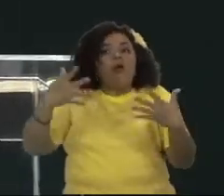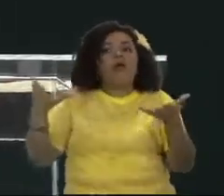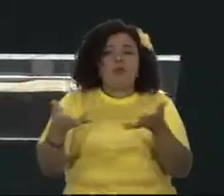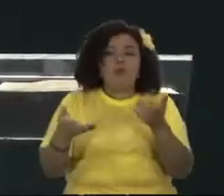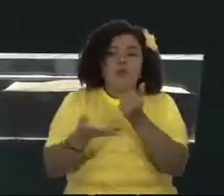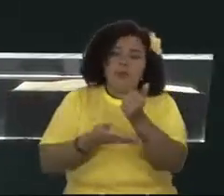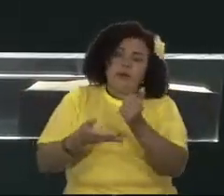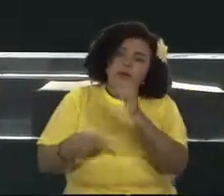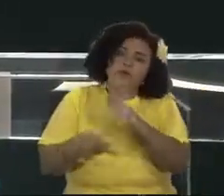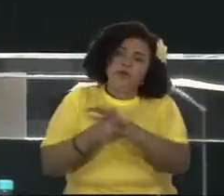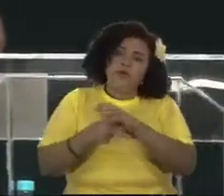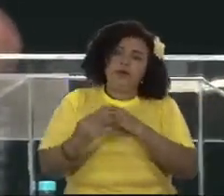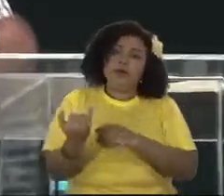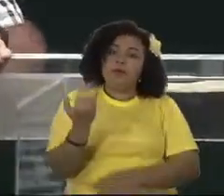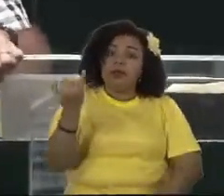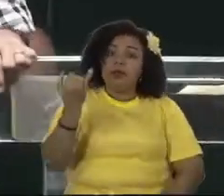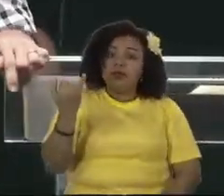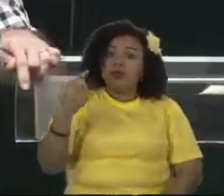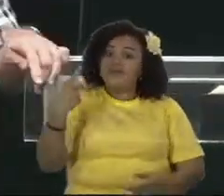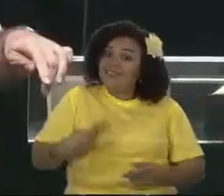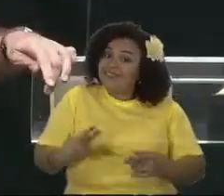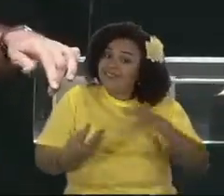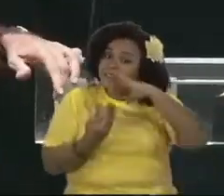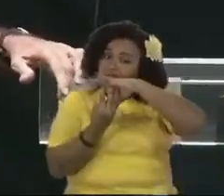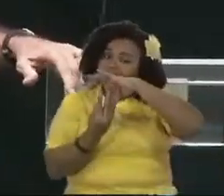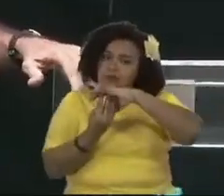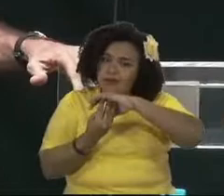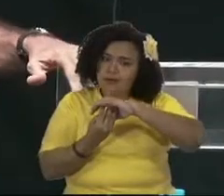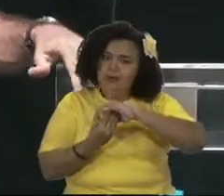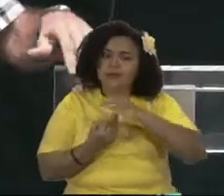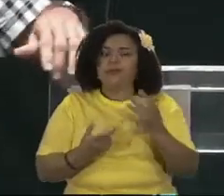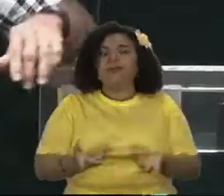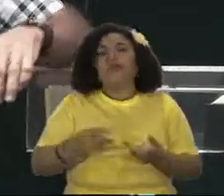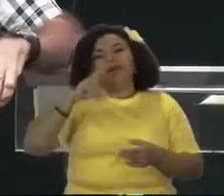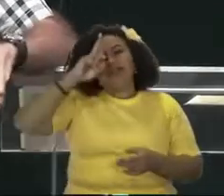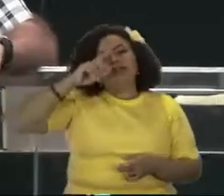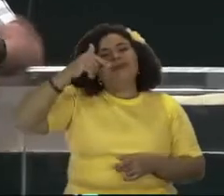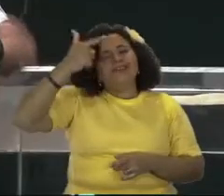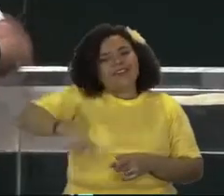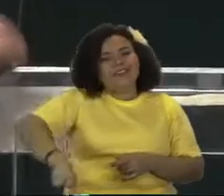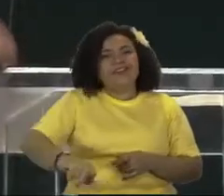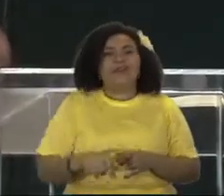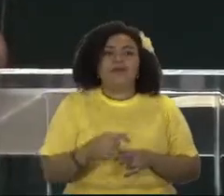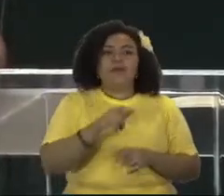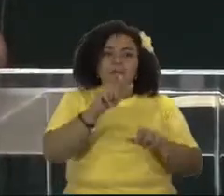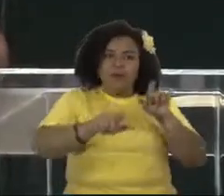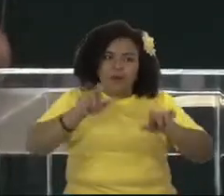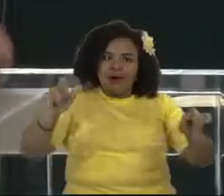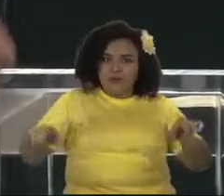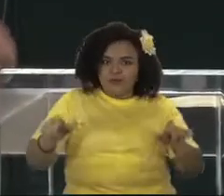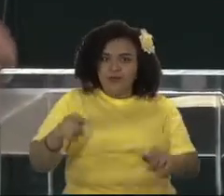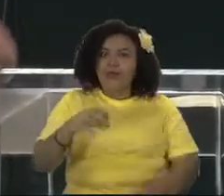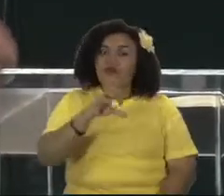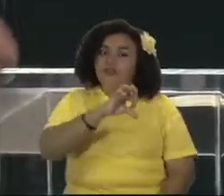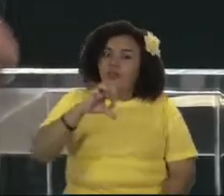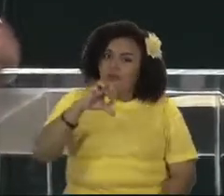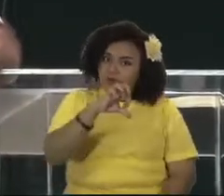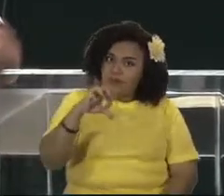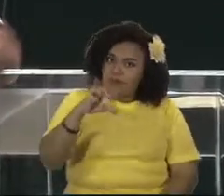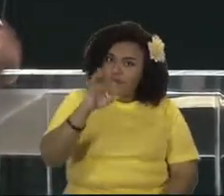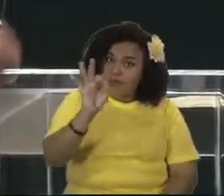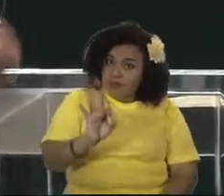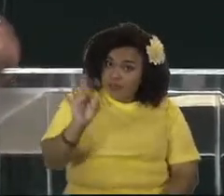And we are going to talk the important qualities of the DNA. As the human being share their DNA